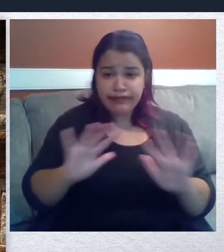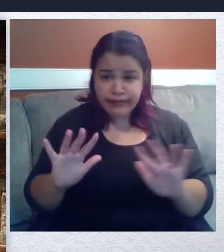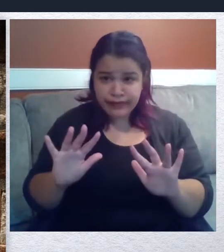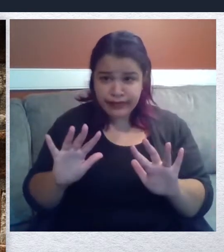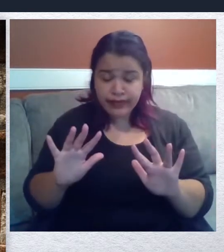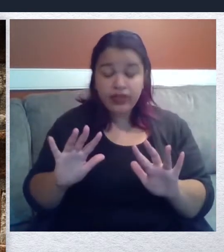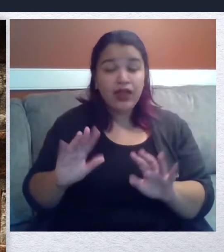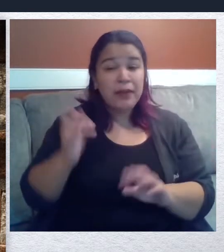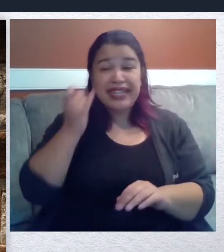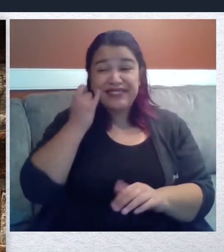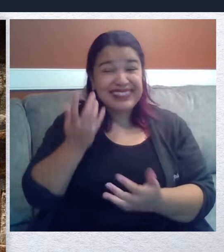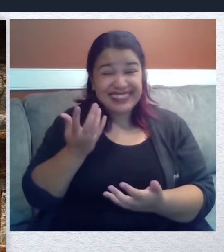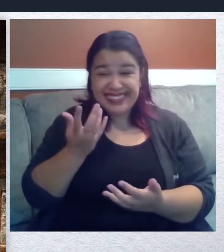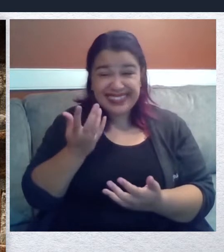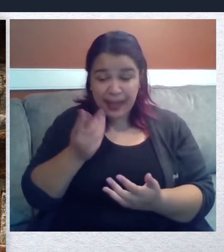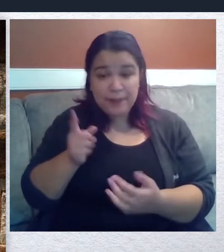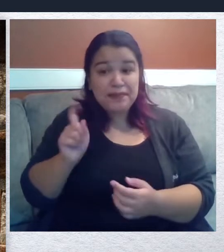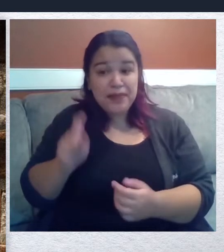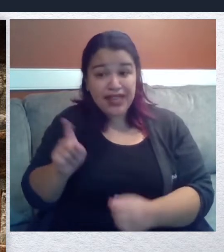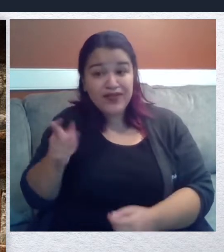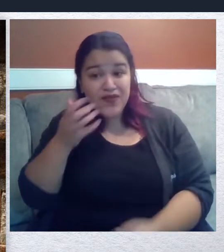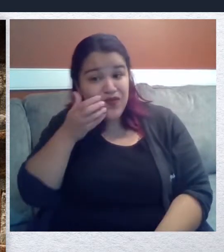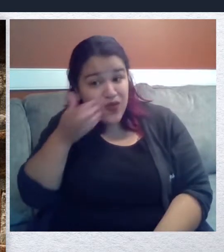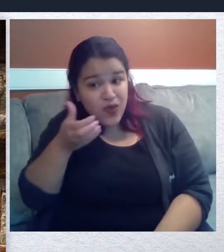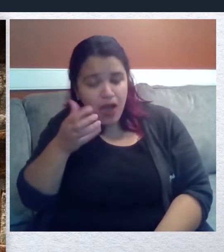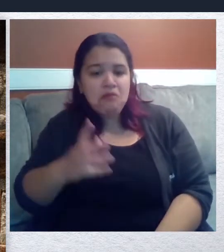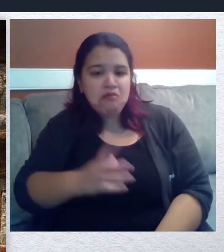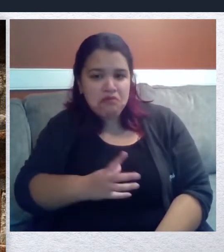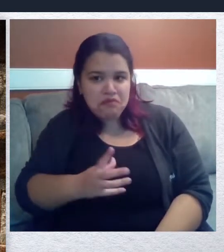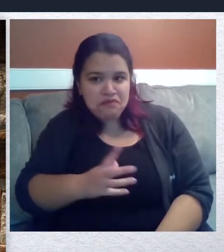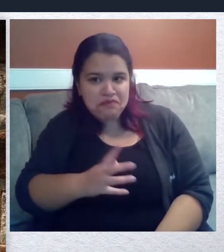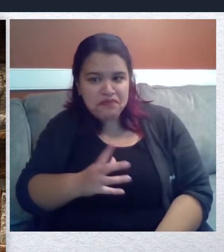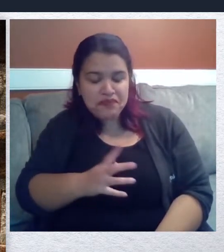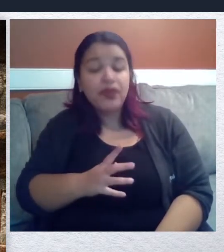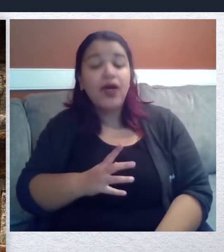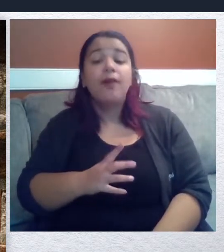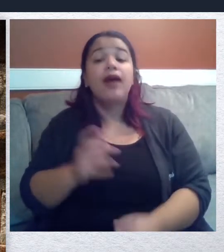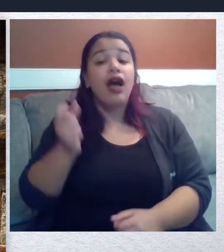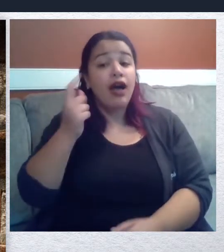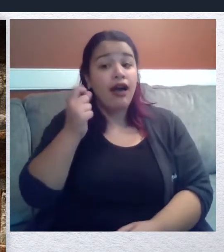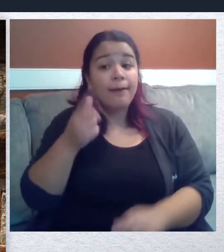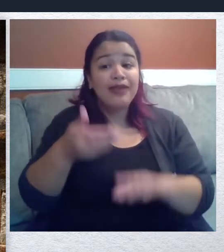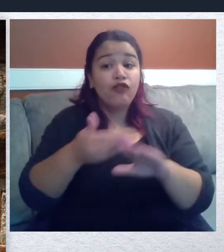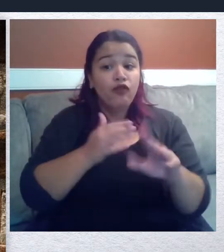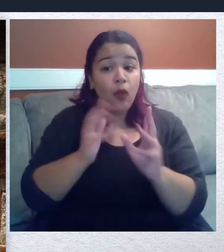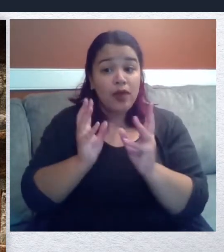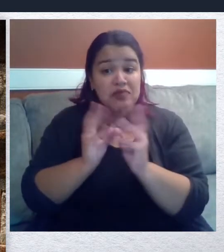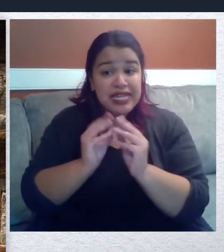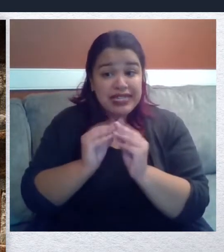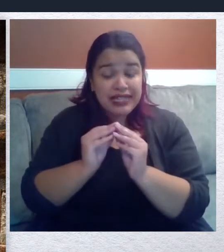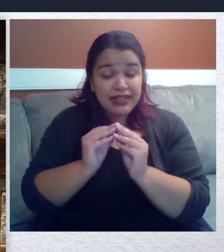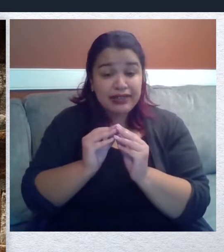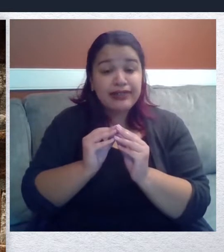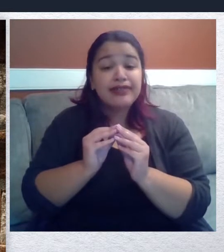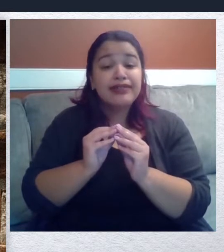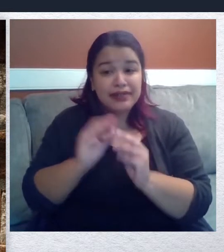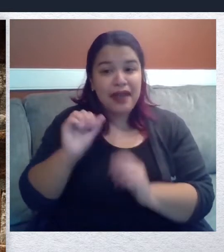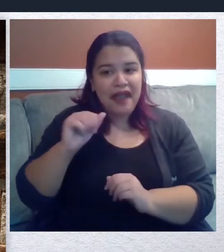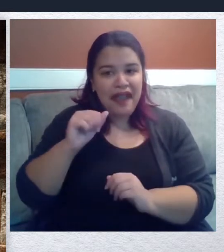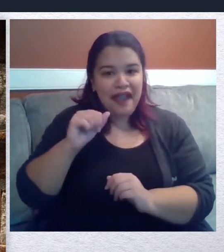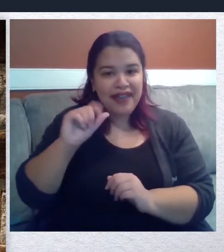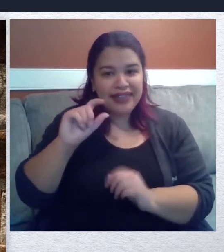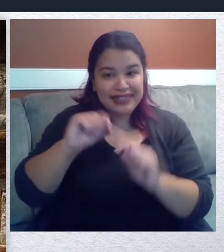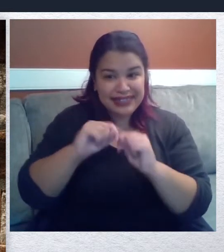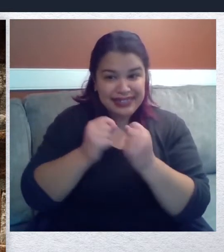your smartphone, the Microsoft Teams mobile app must be downloaded from the Apple App Store